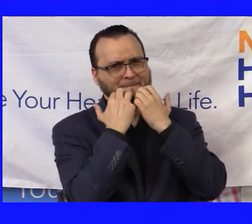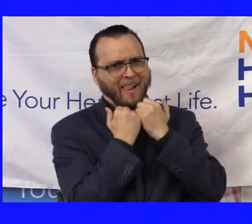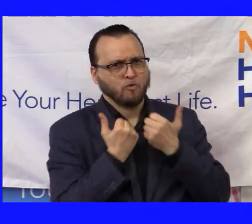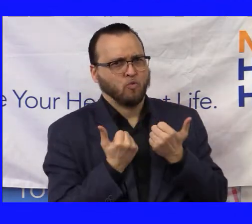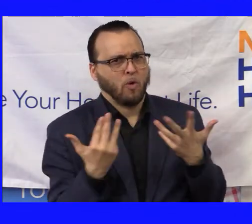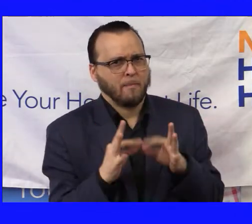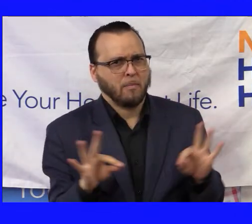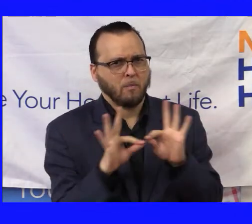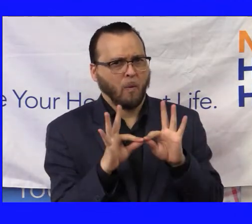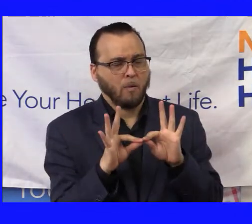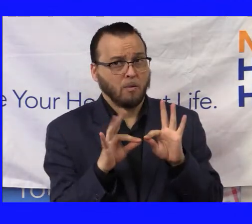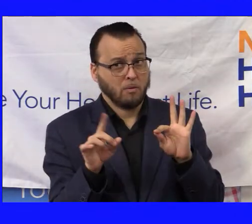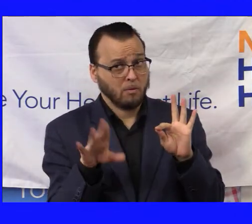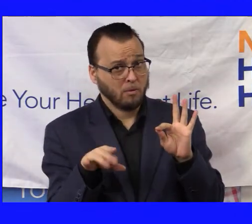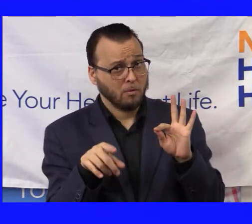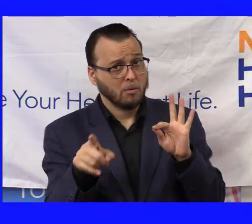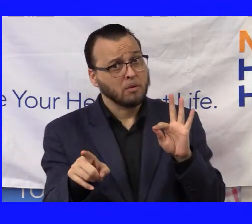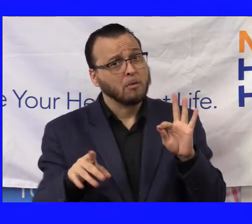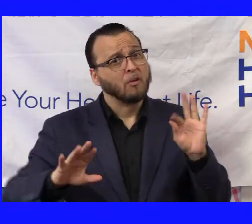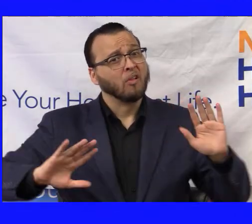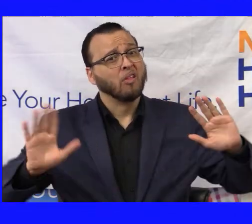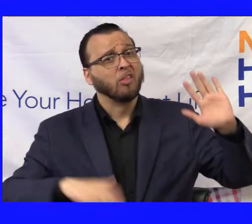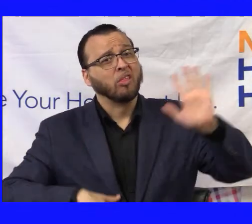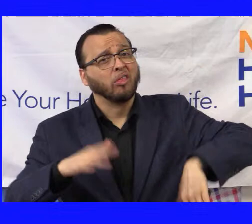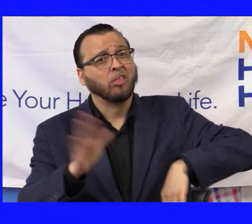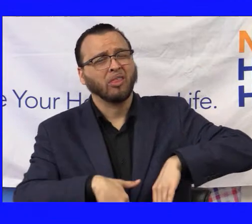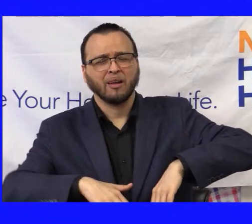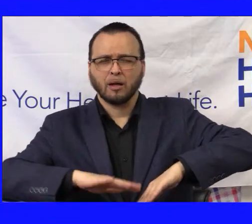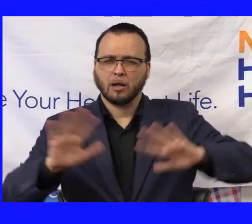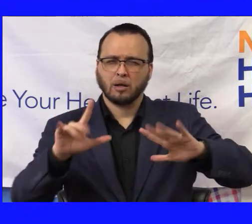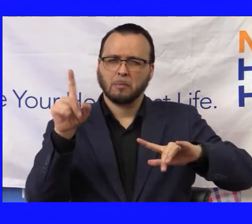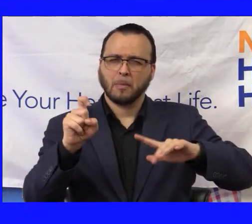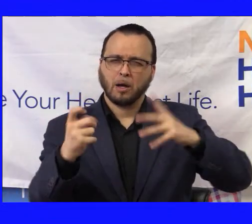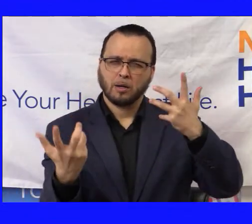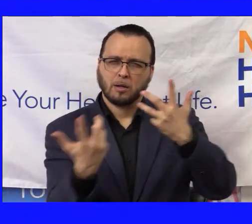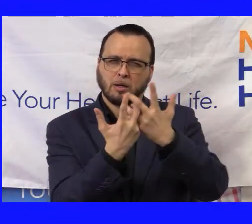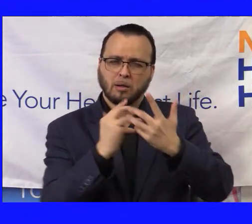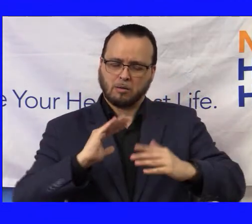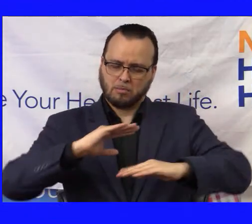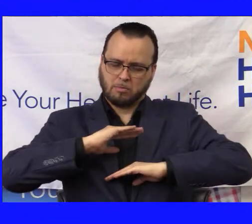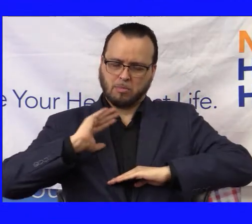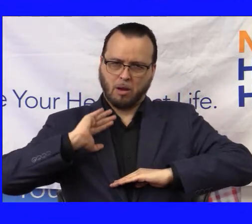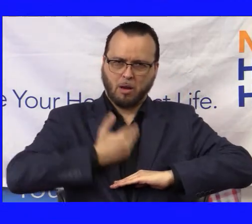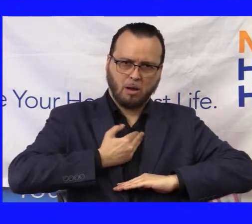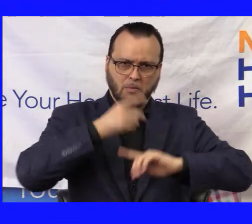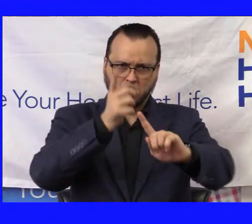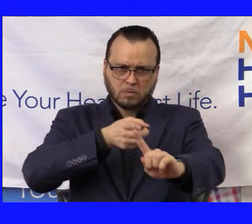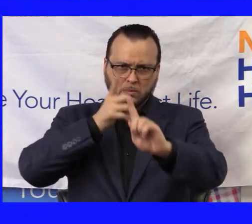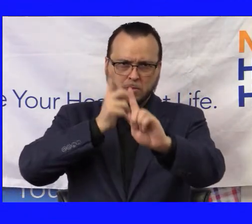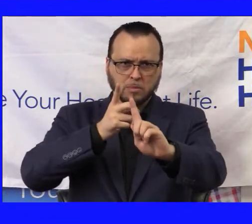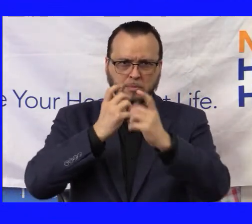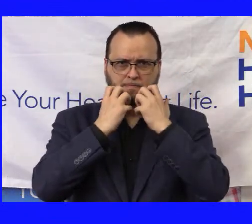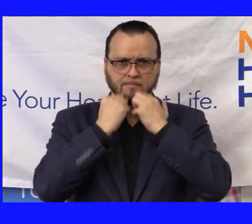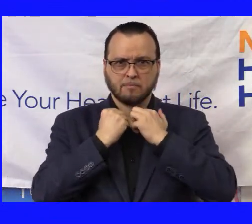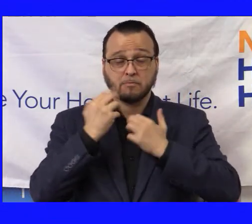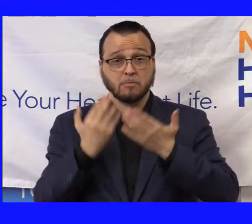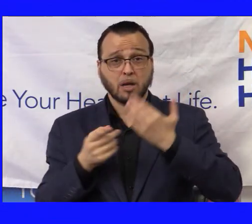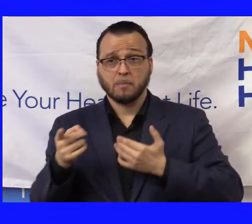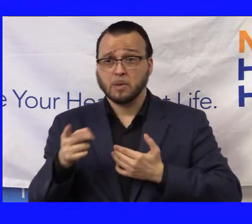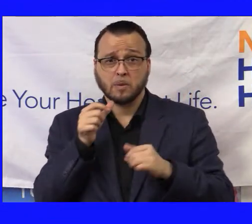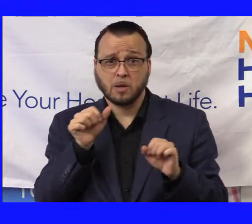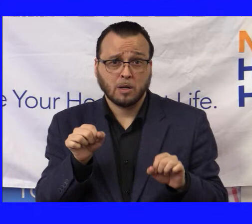to really raise to the occasion and fulfill those goals, even though they may not be able because they are self-performing